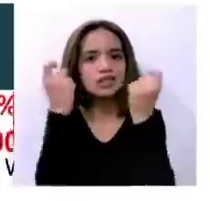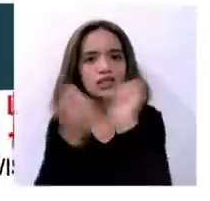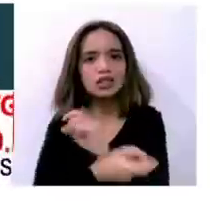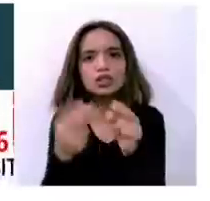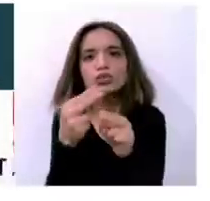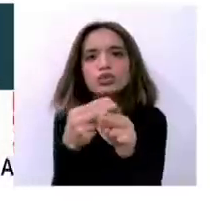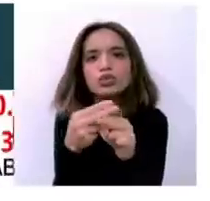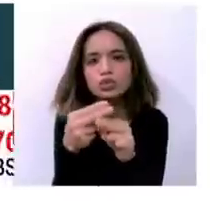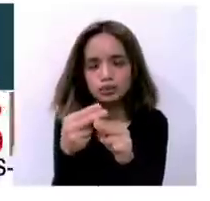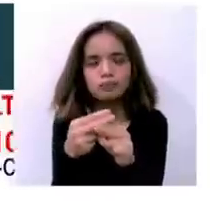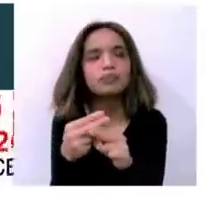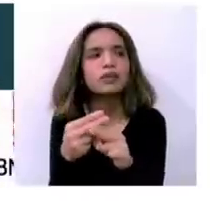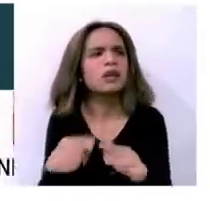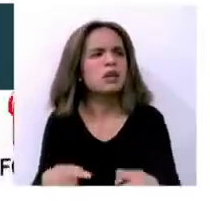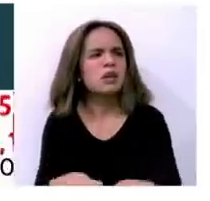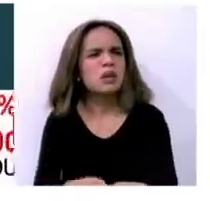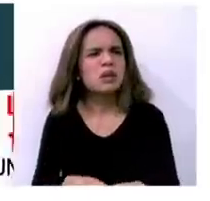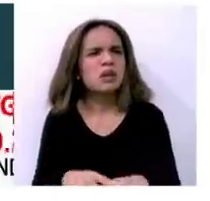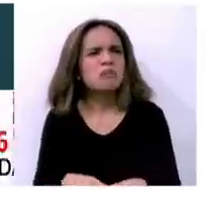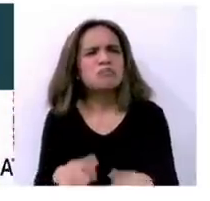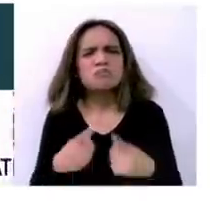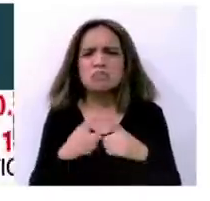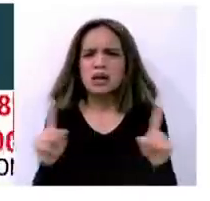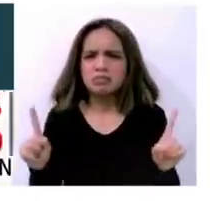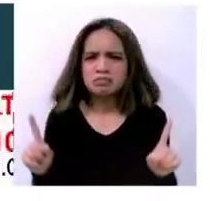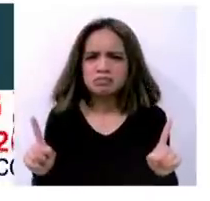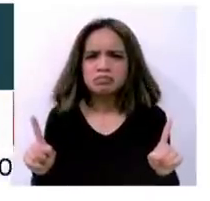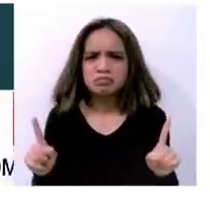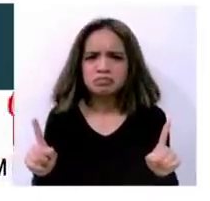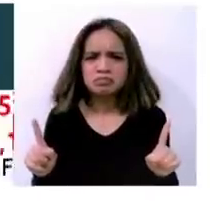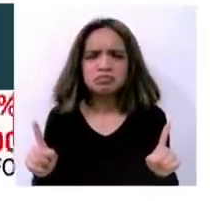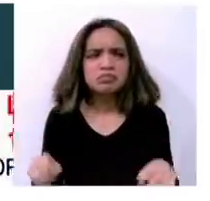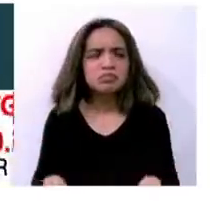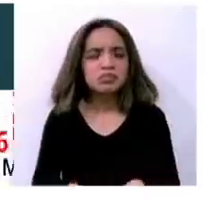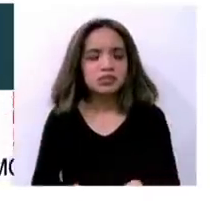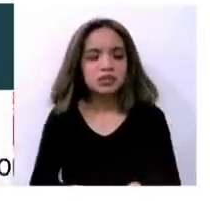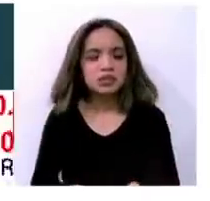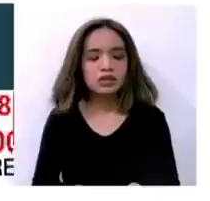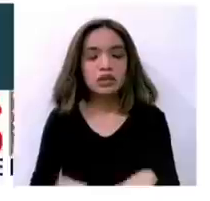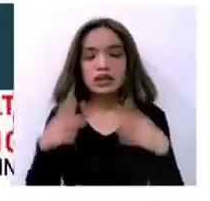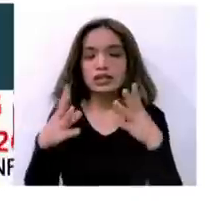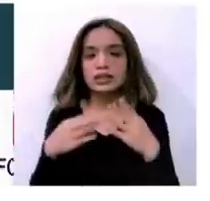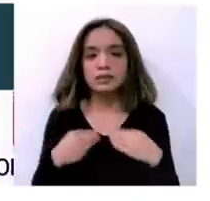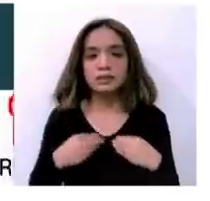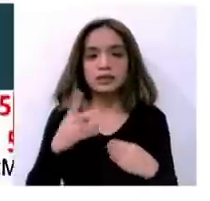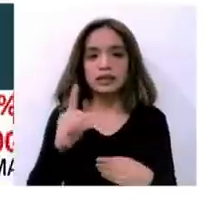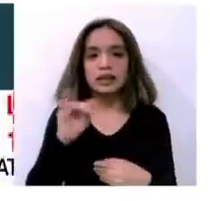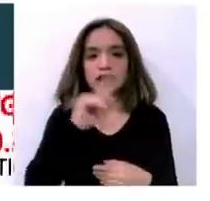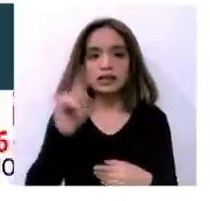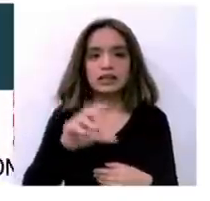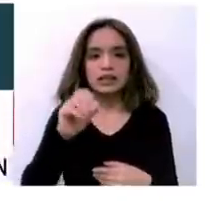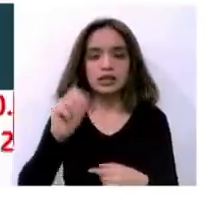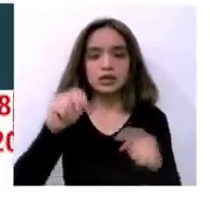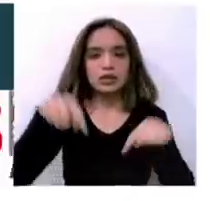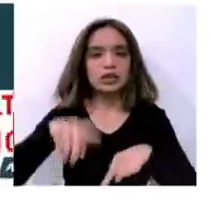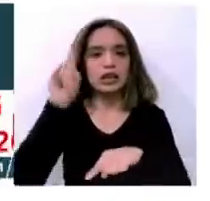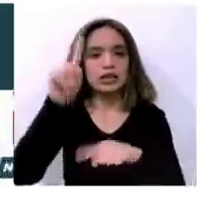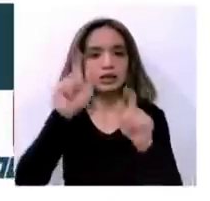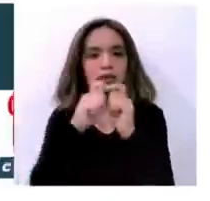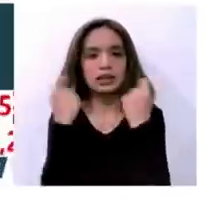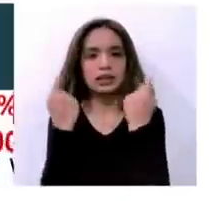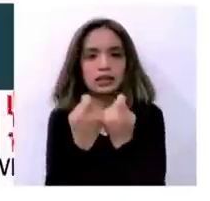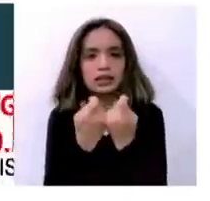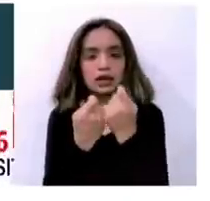possible. But we also will welcome Secretary Dizon into our campaign team when we